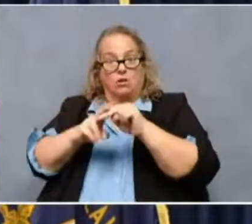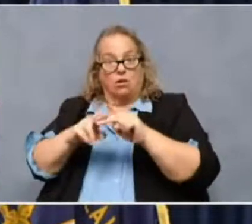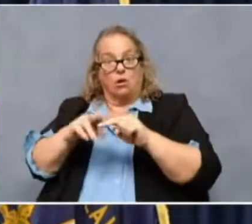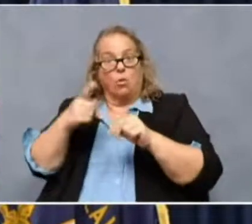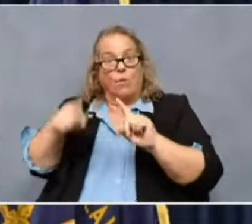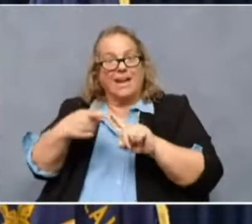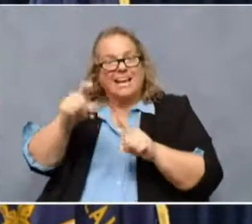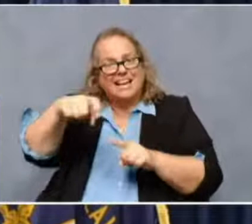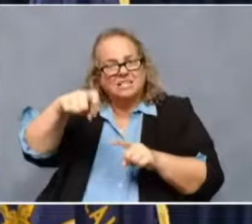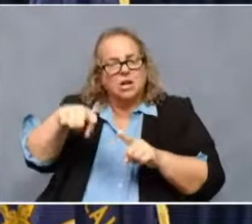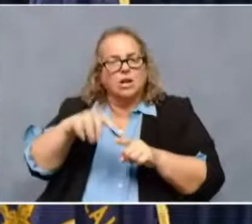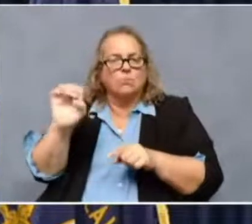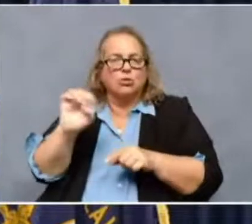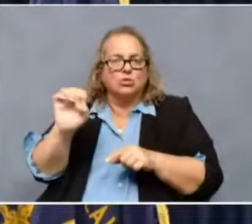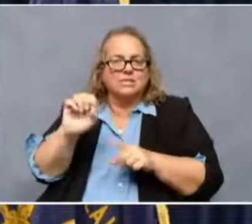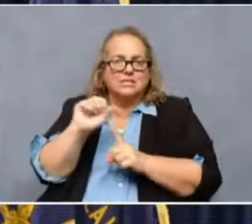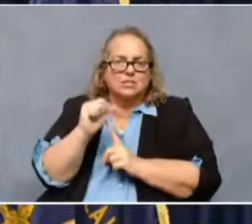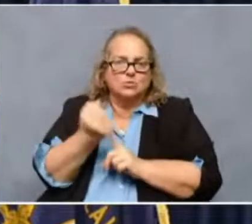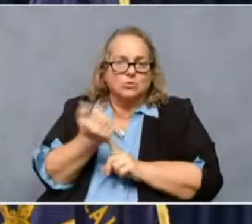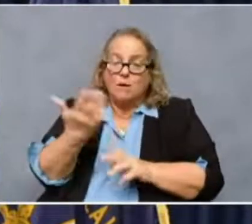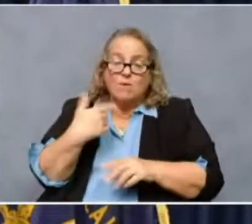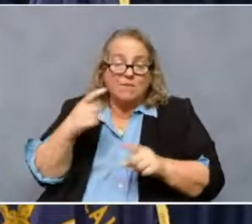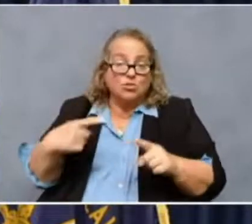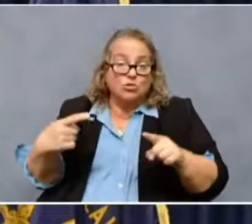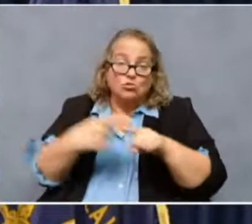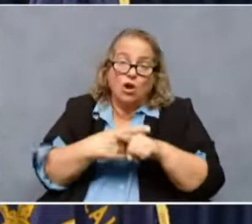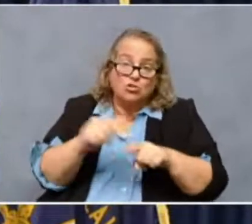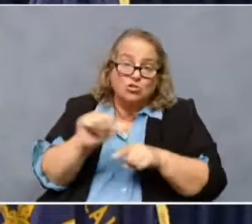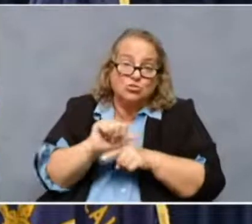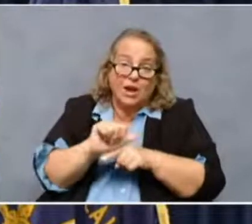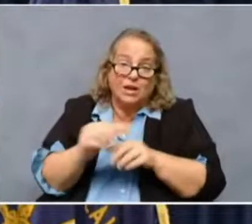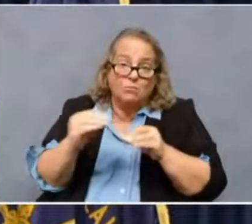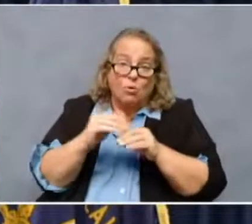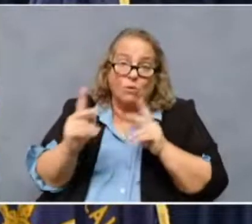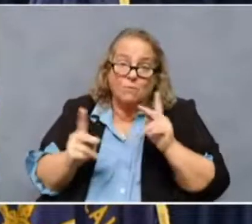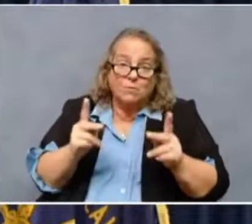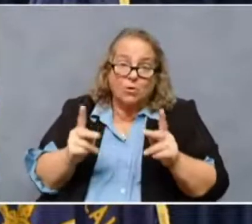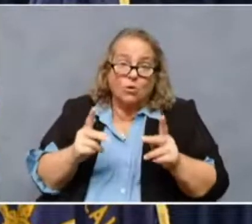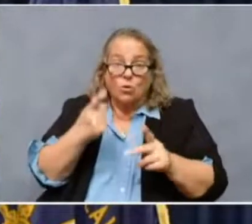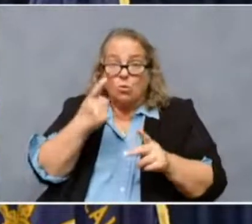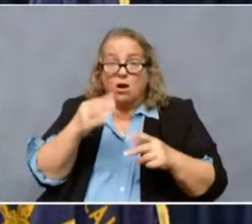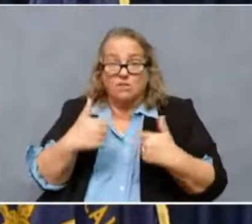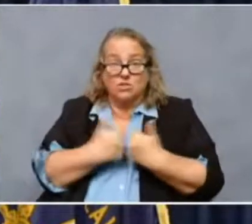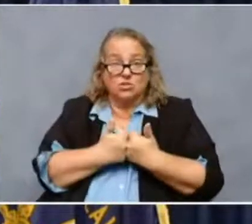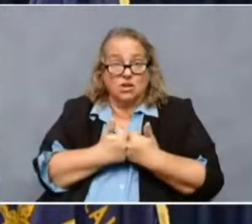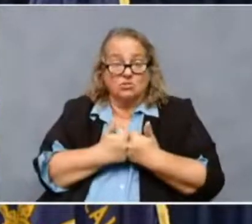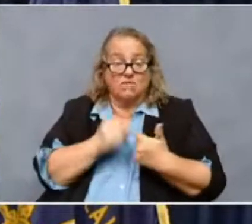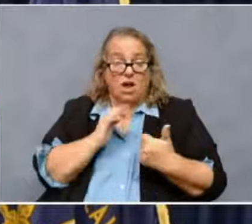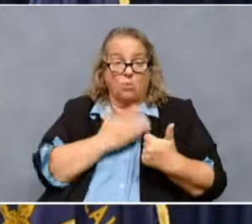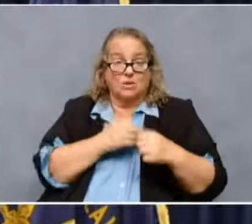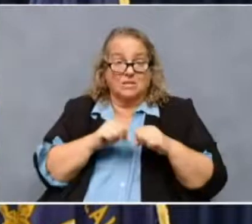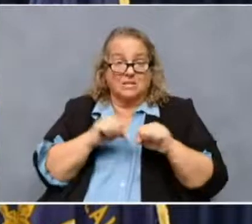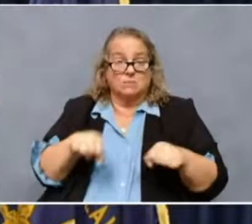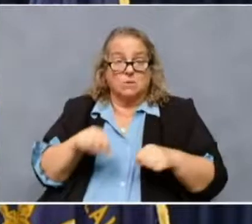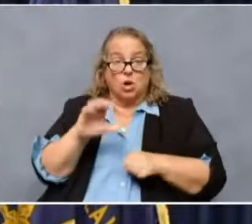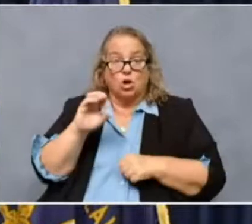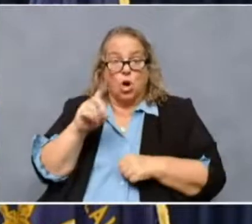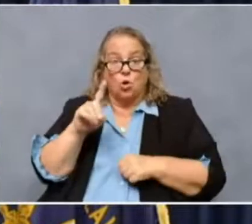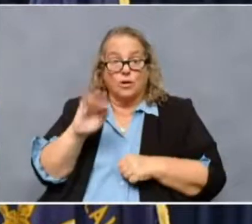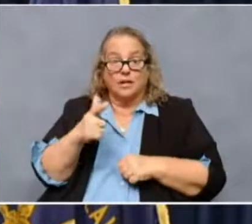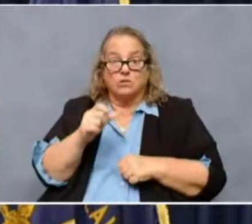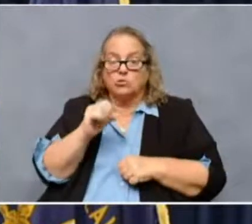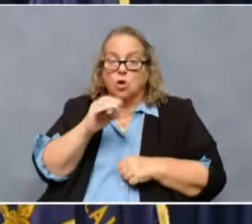that may mean that we've got to cross-train more people. One of the challenges of our system is that the coding is so old that we have to get people